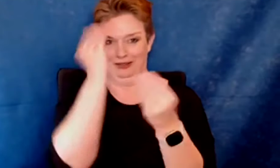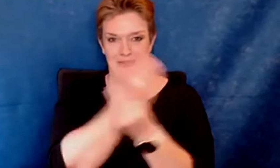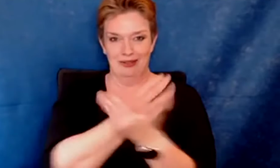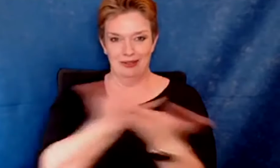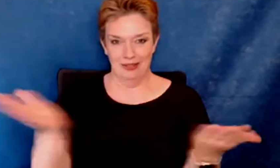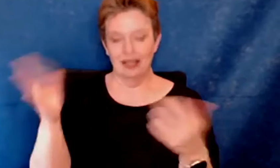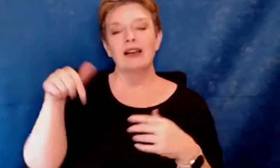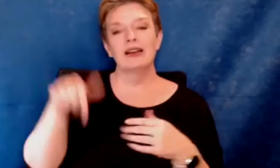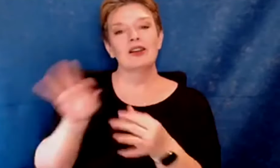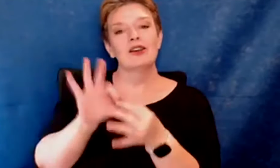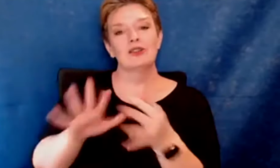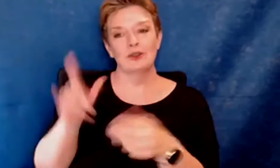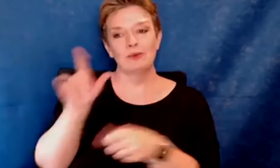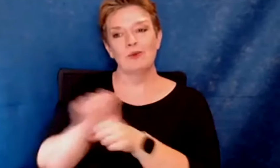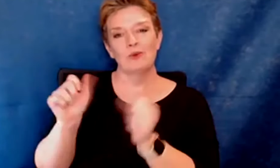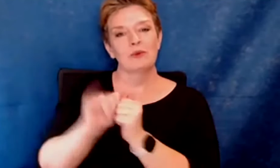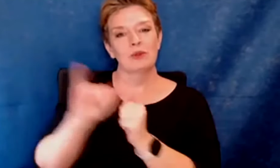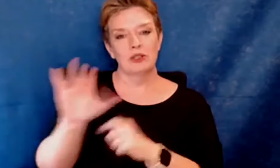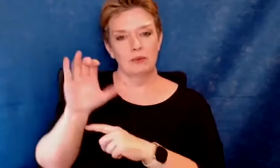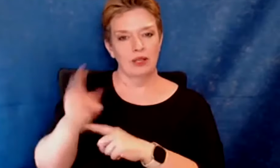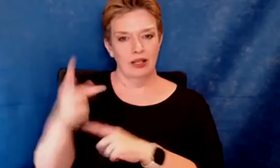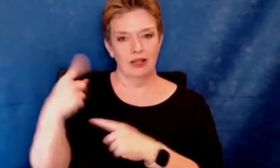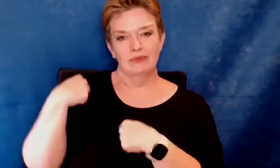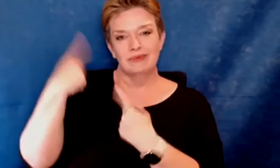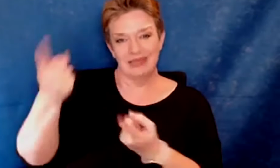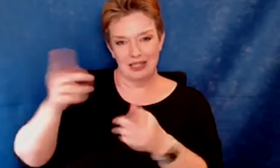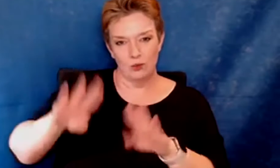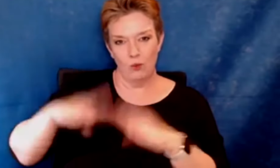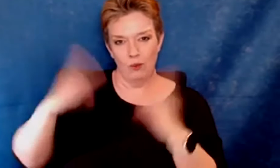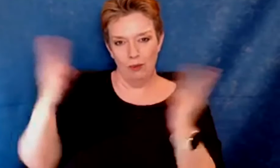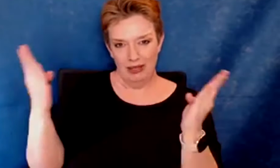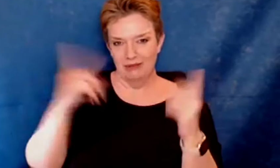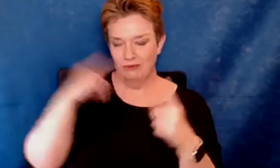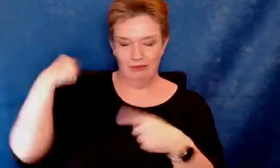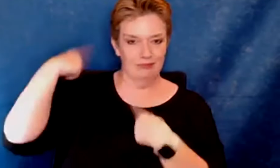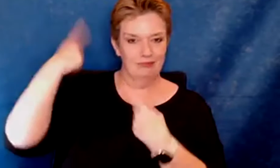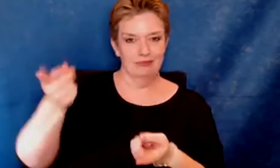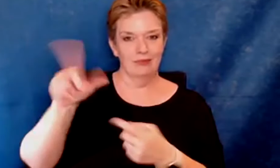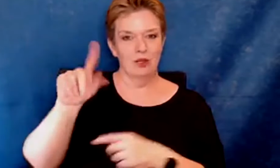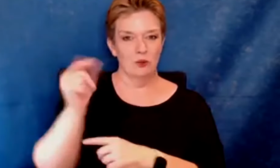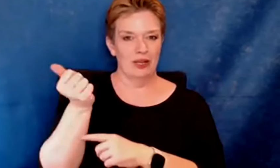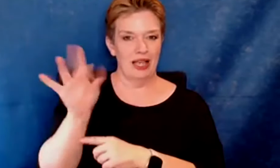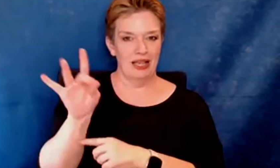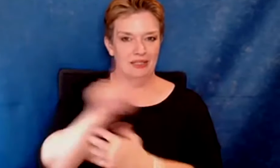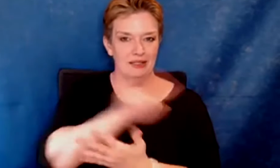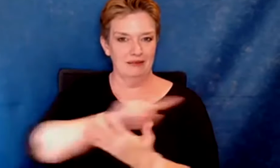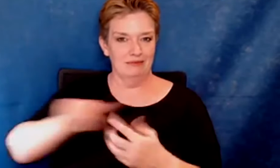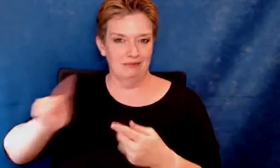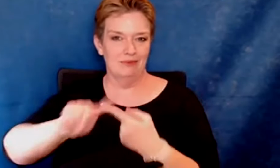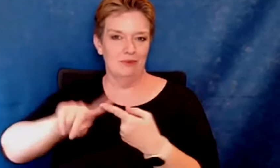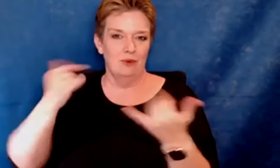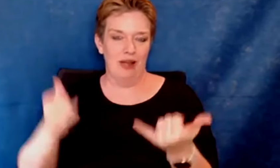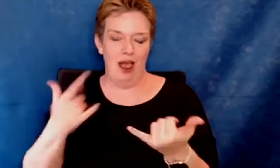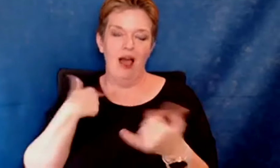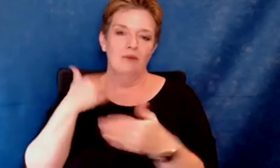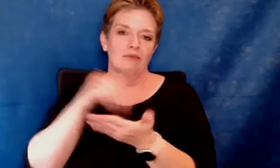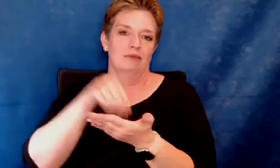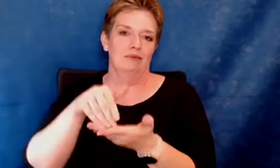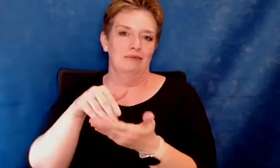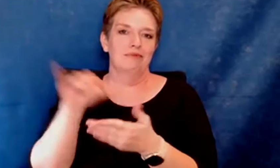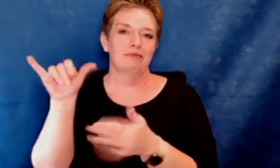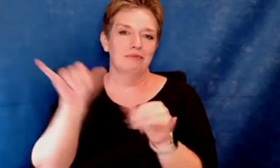been working with the James Castle House since we opened, basically, in 2018. We've worked with her a lot, and she's amazing.